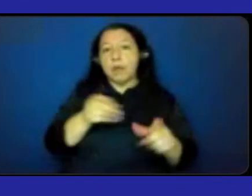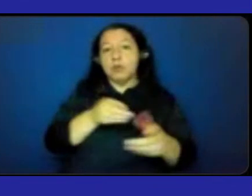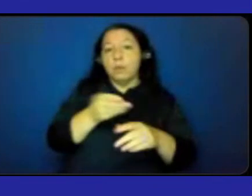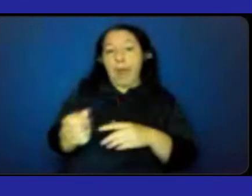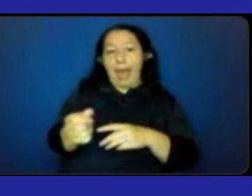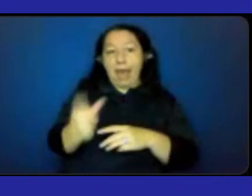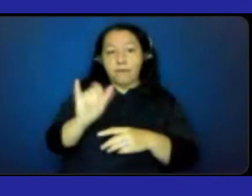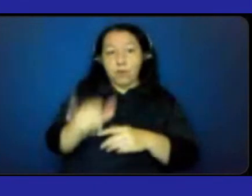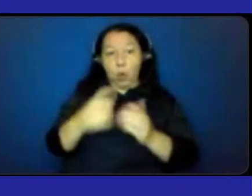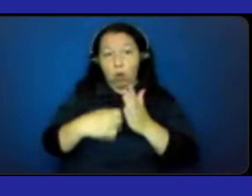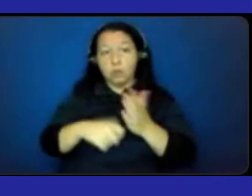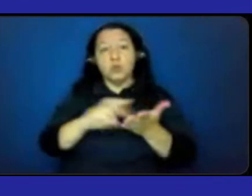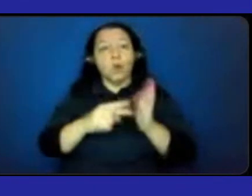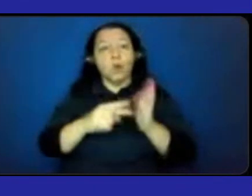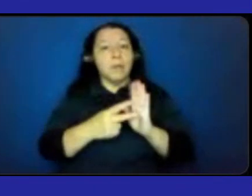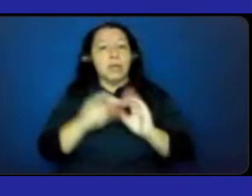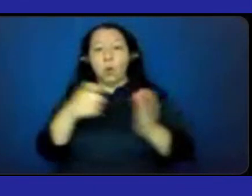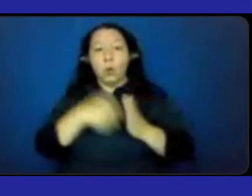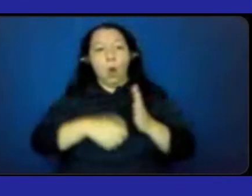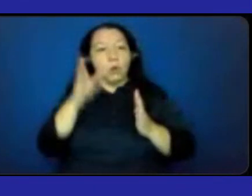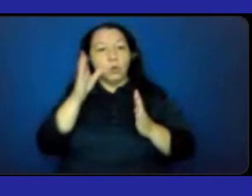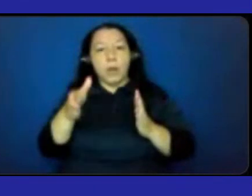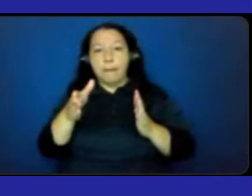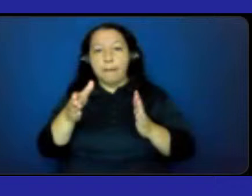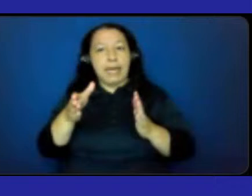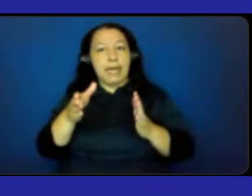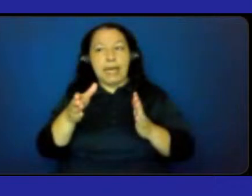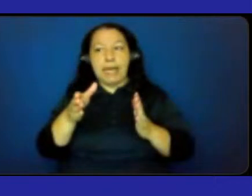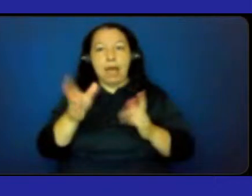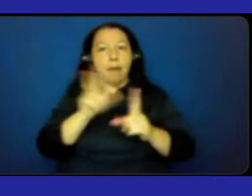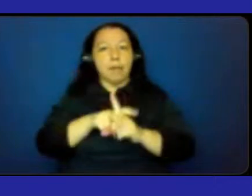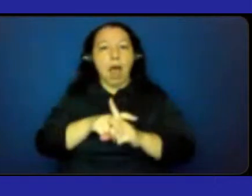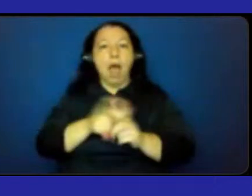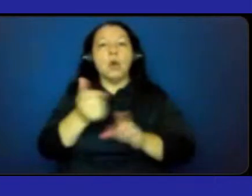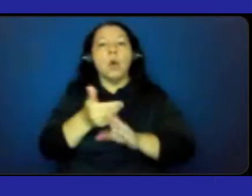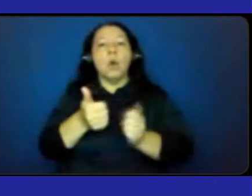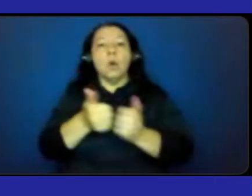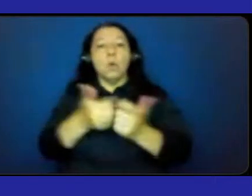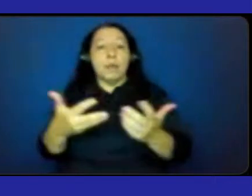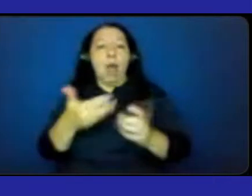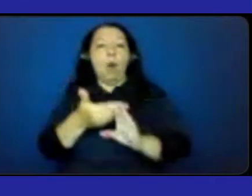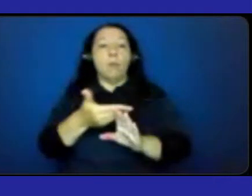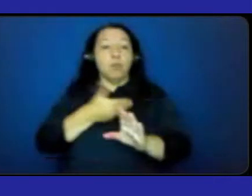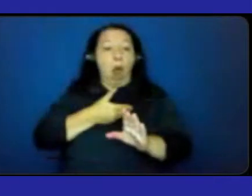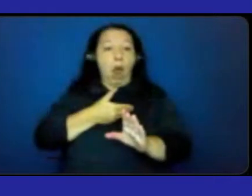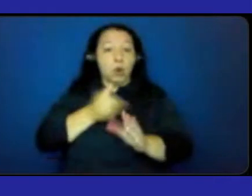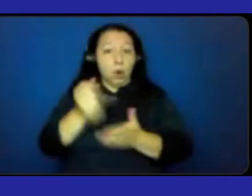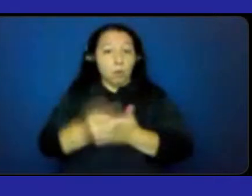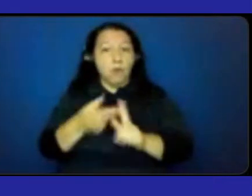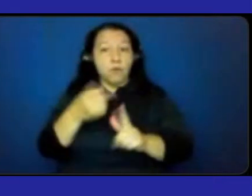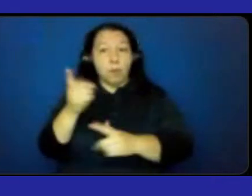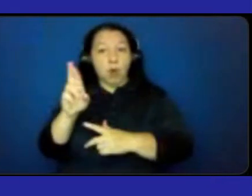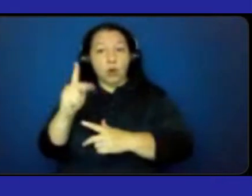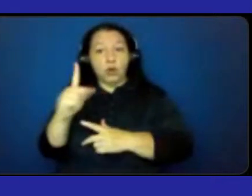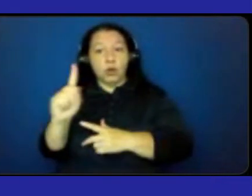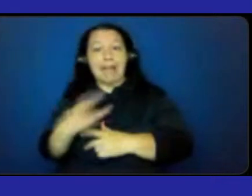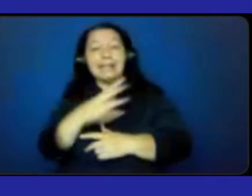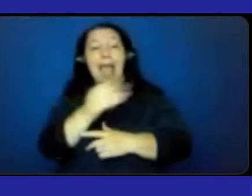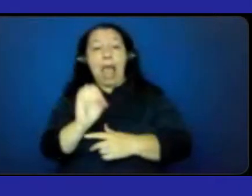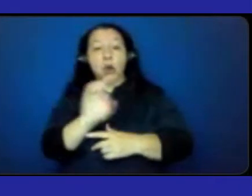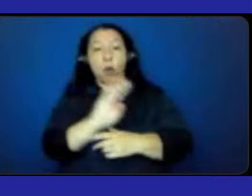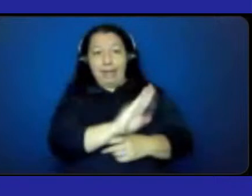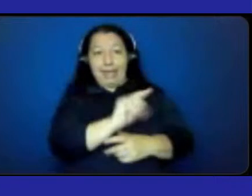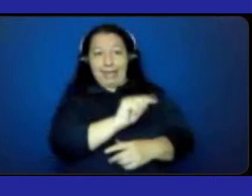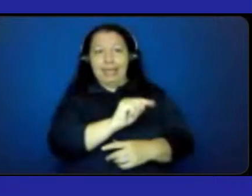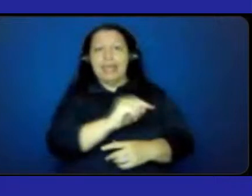no costs will be incurred without prior approval from both Dr. Katz and OMB. Should we need to activate,